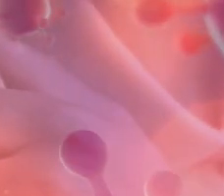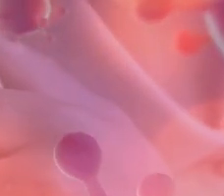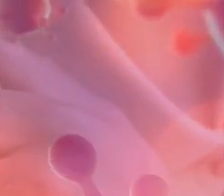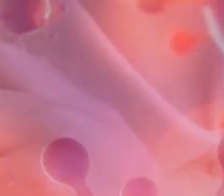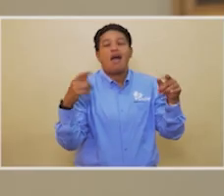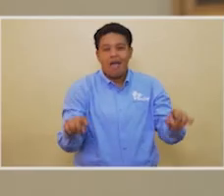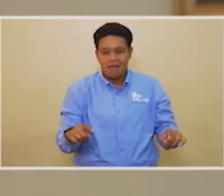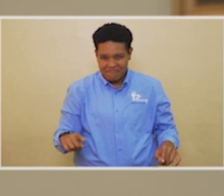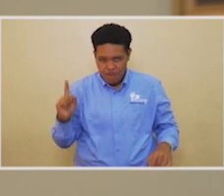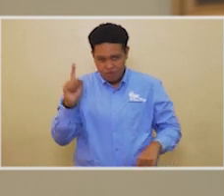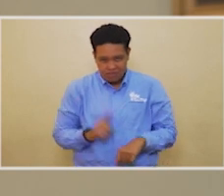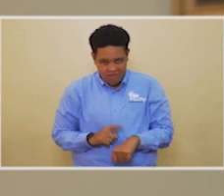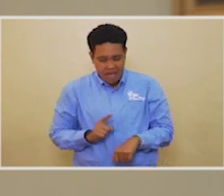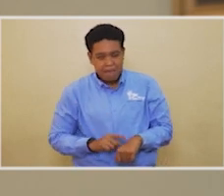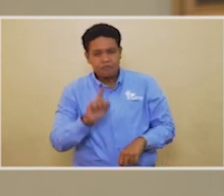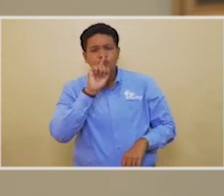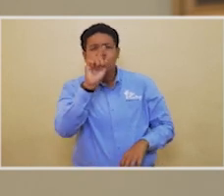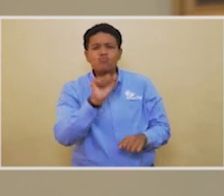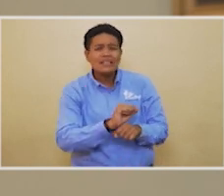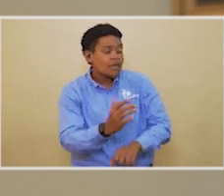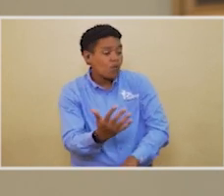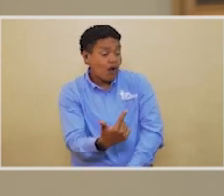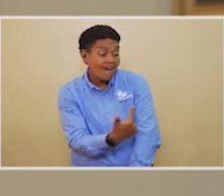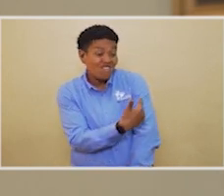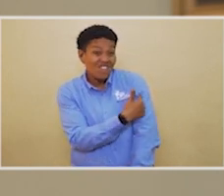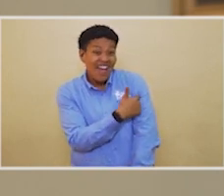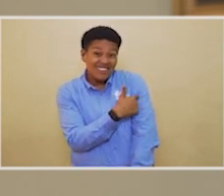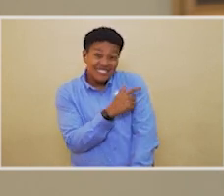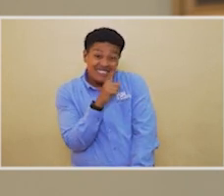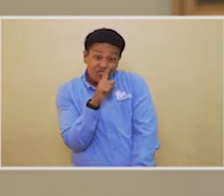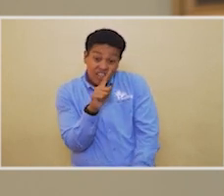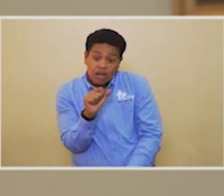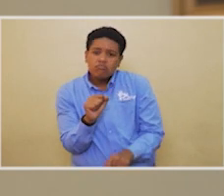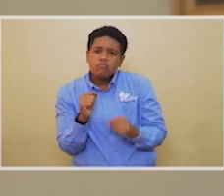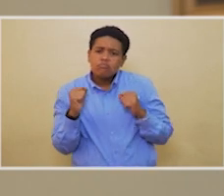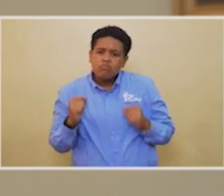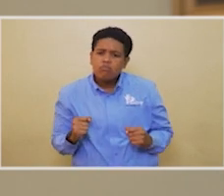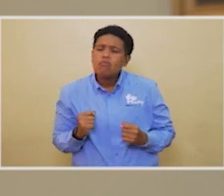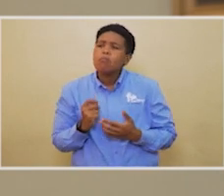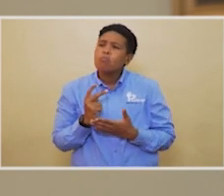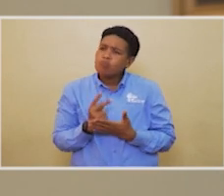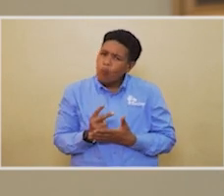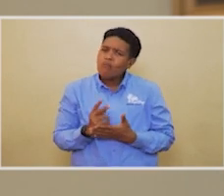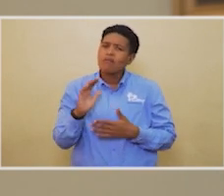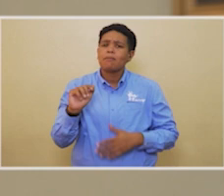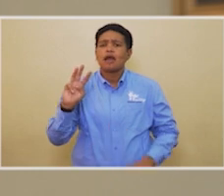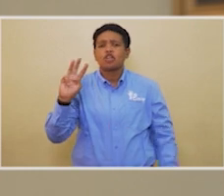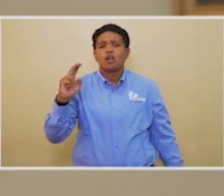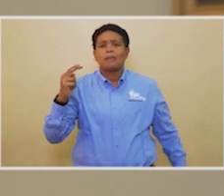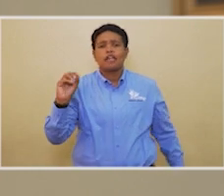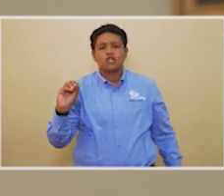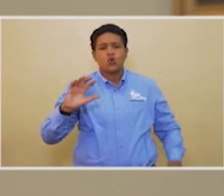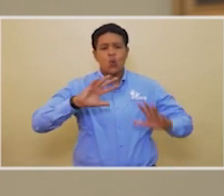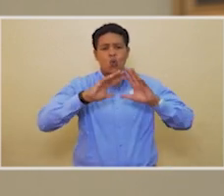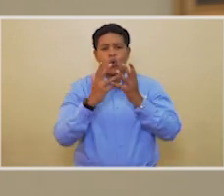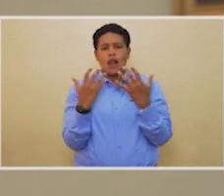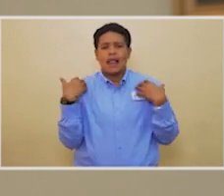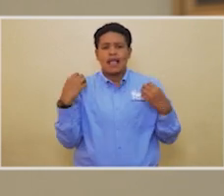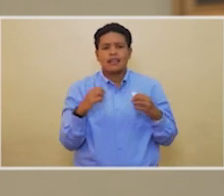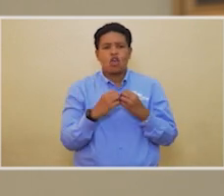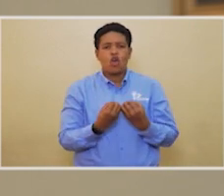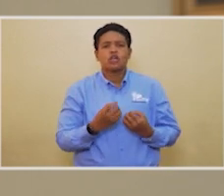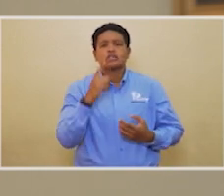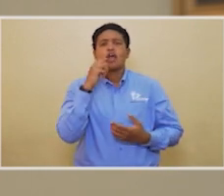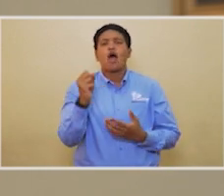are vaccines? The vaccines that are authorized by the WHO are proven to